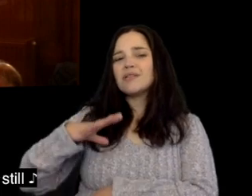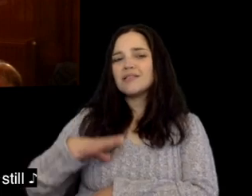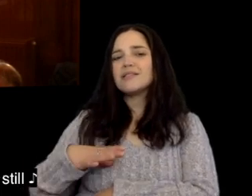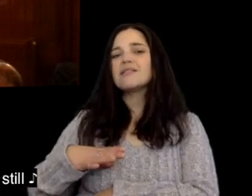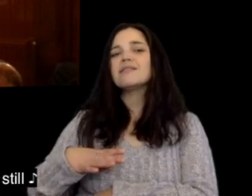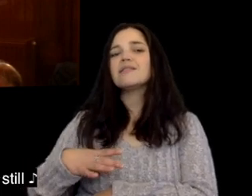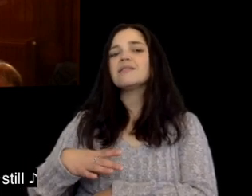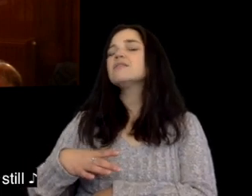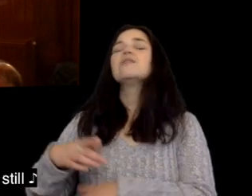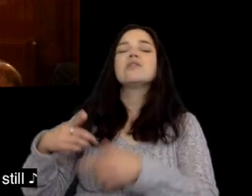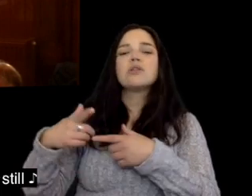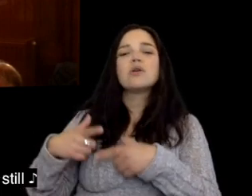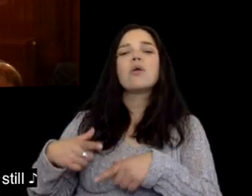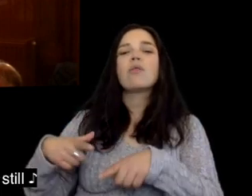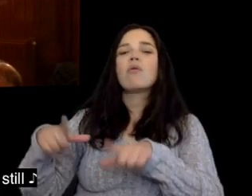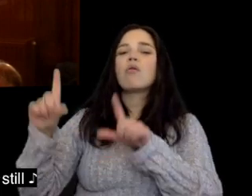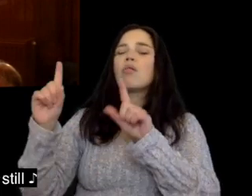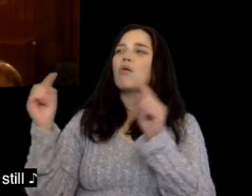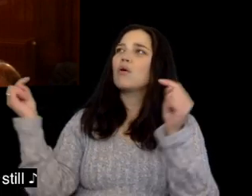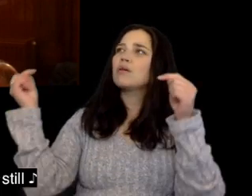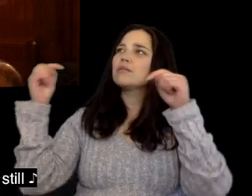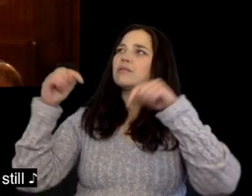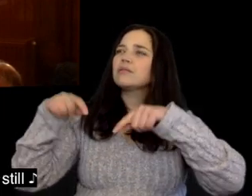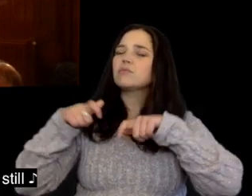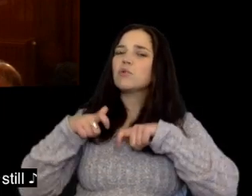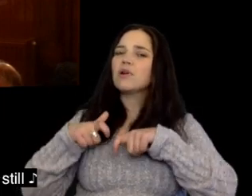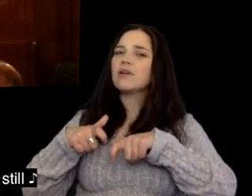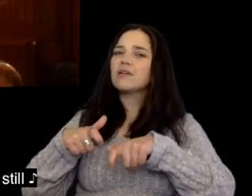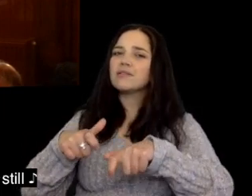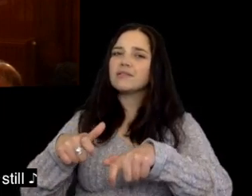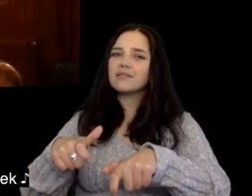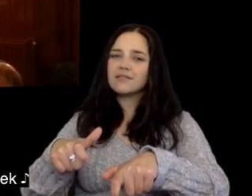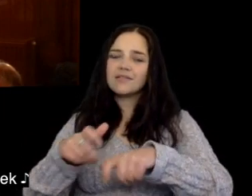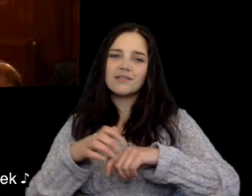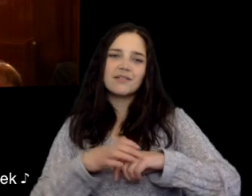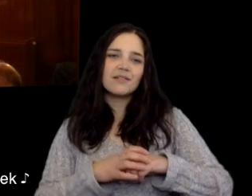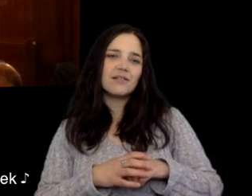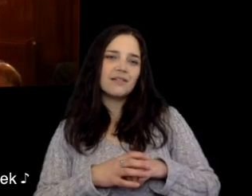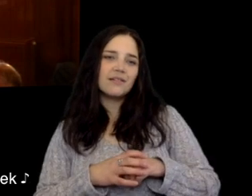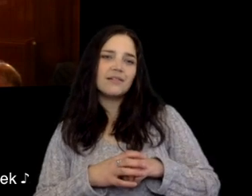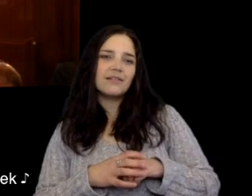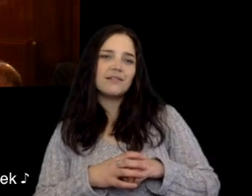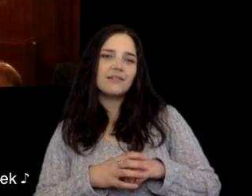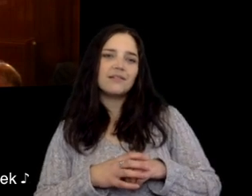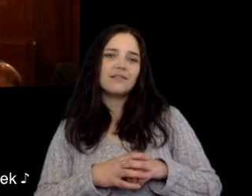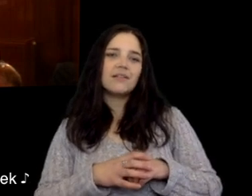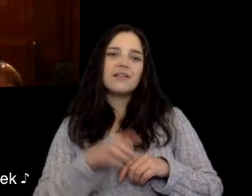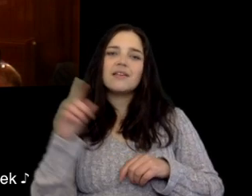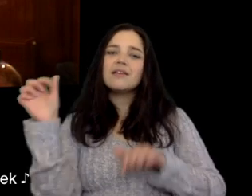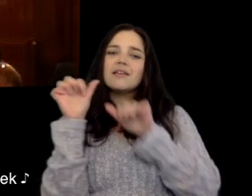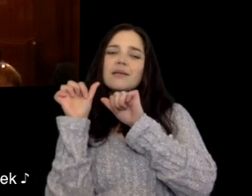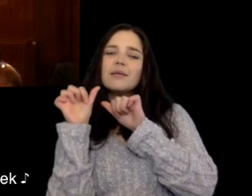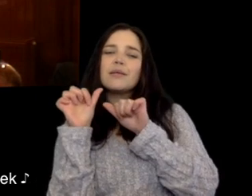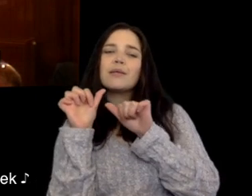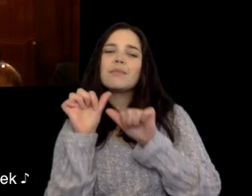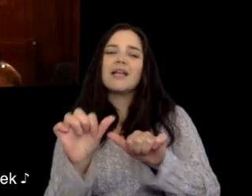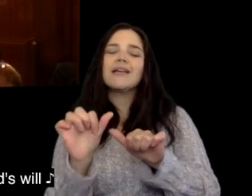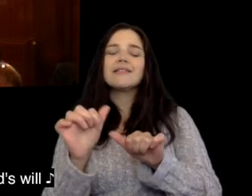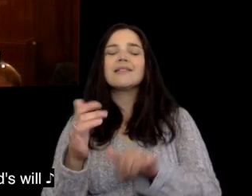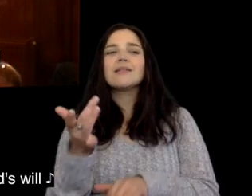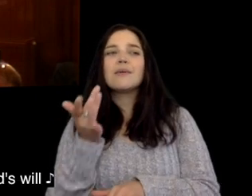our neighbor's need, the Lord is present still.